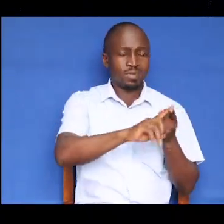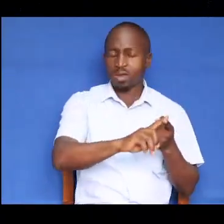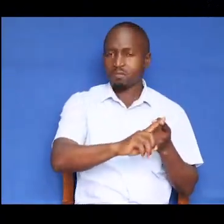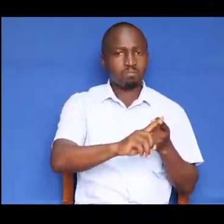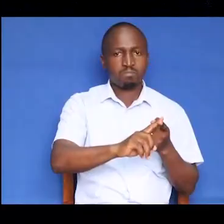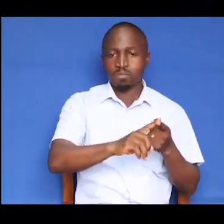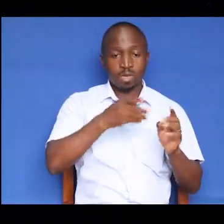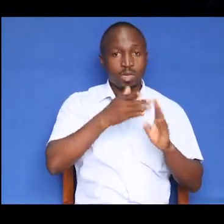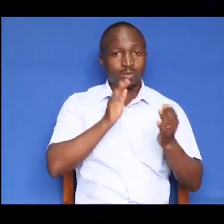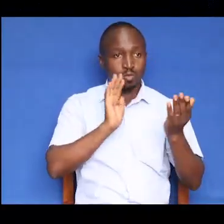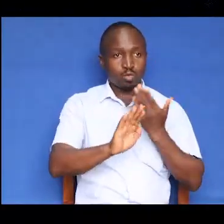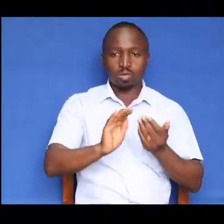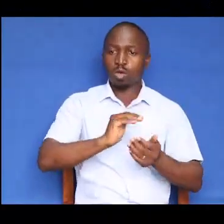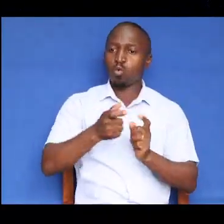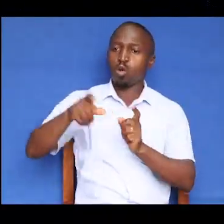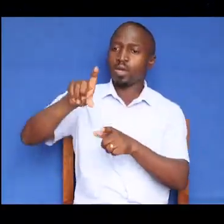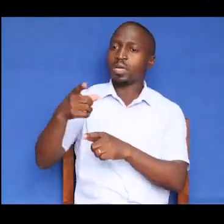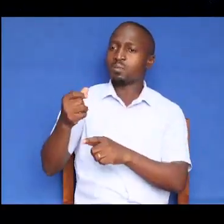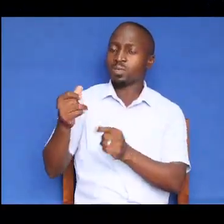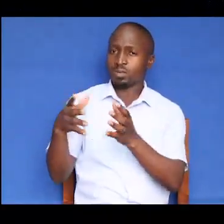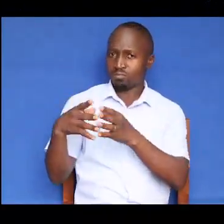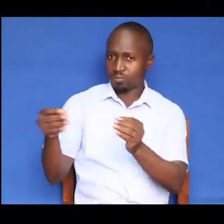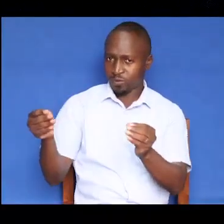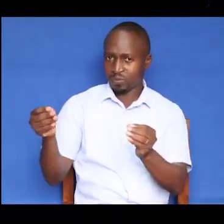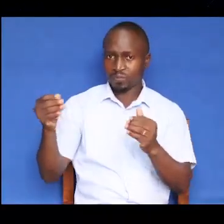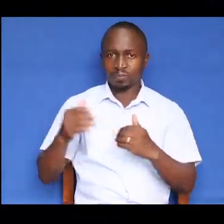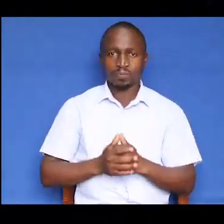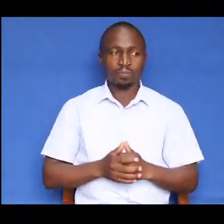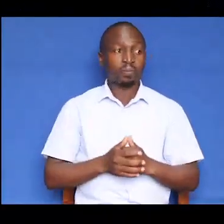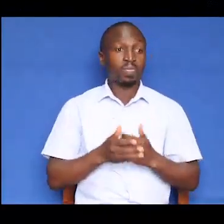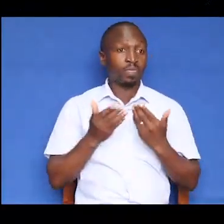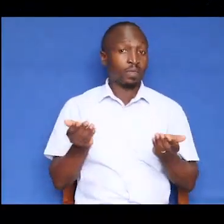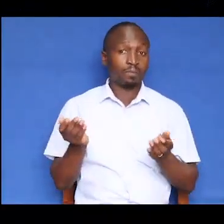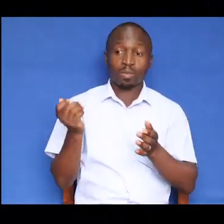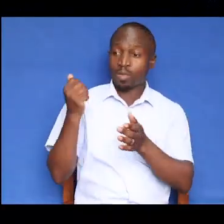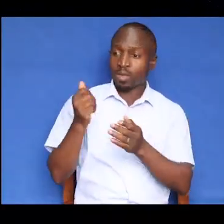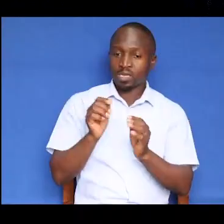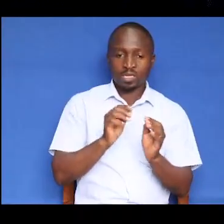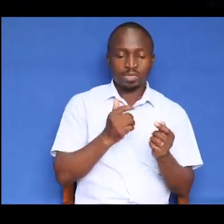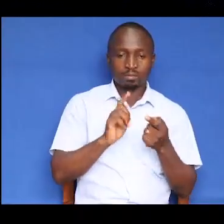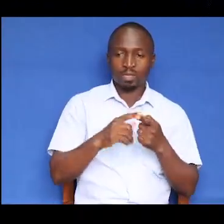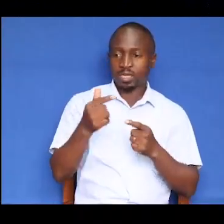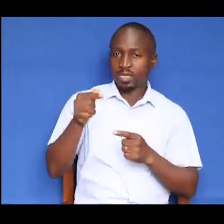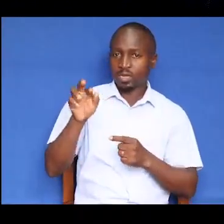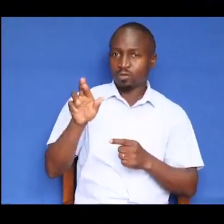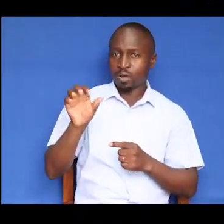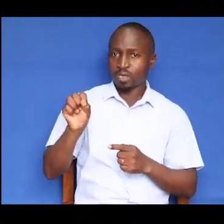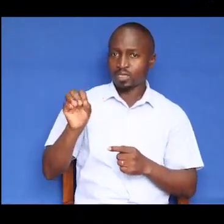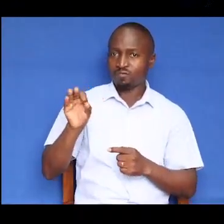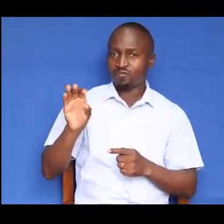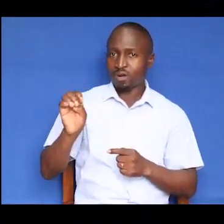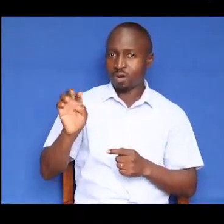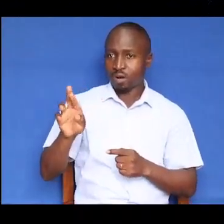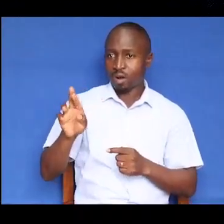payment to avoid the double counting of figures. In another way, transfer payment, we may take